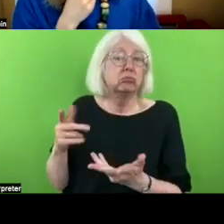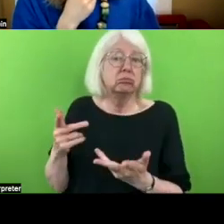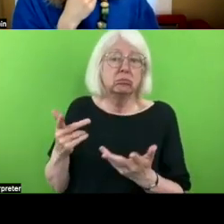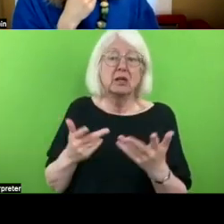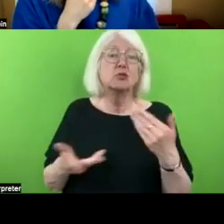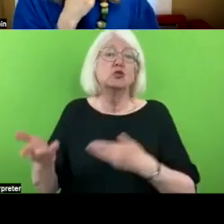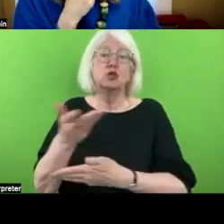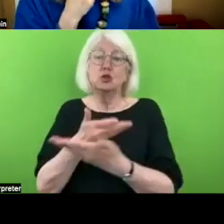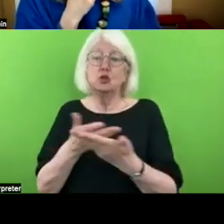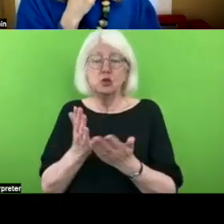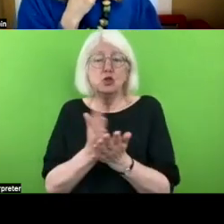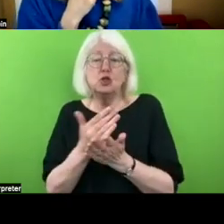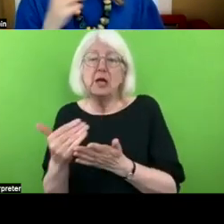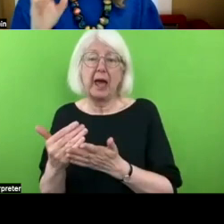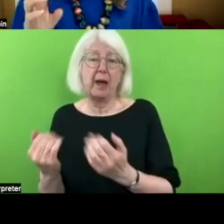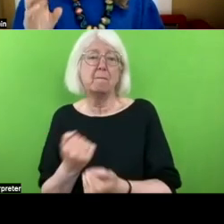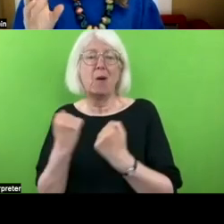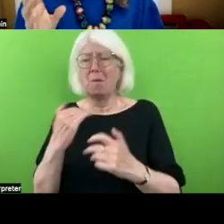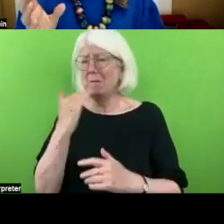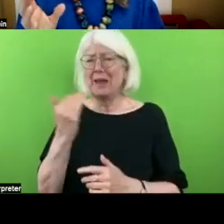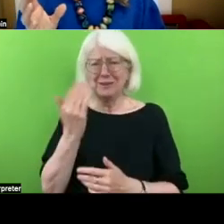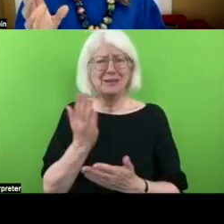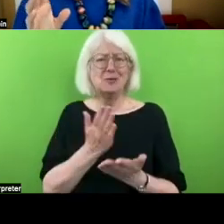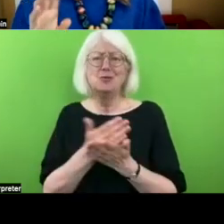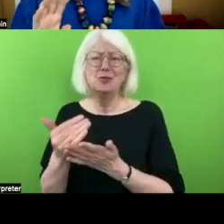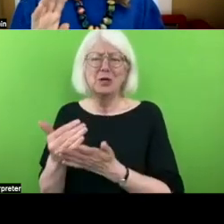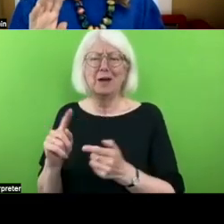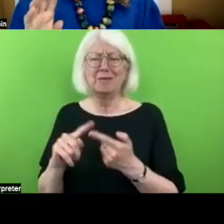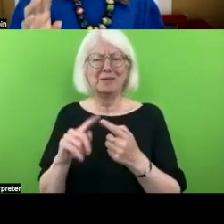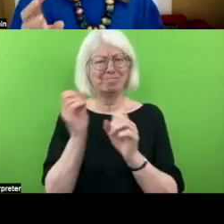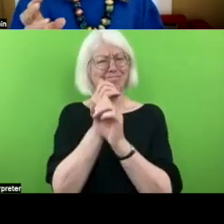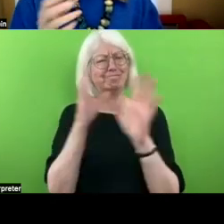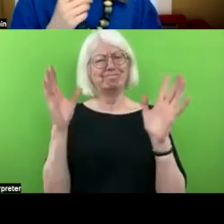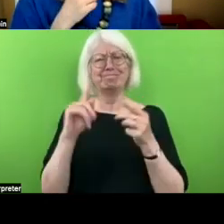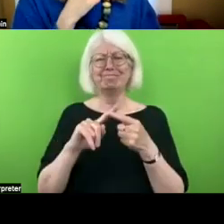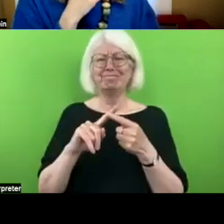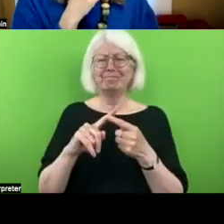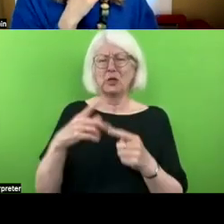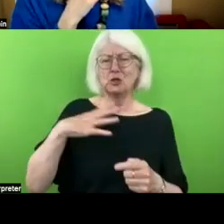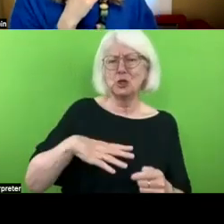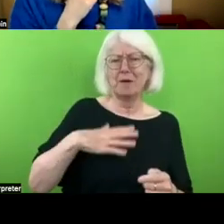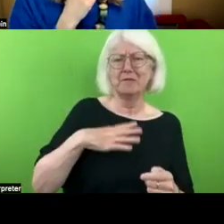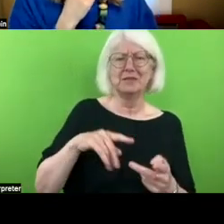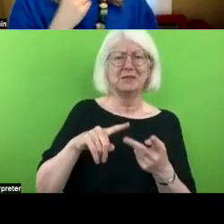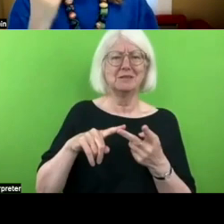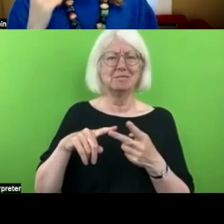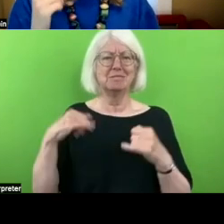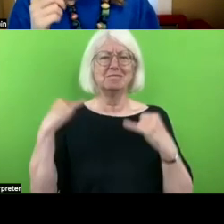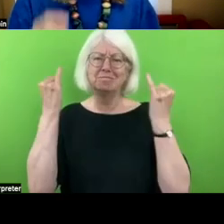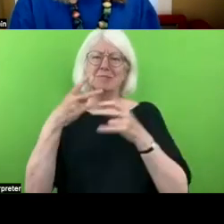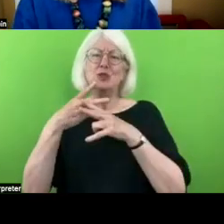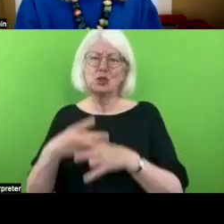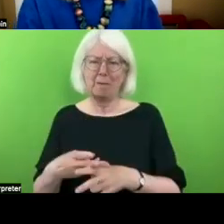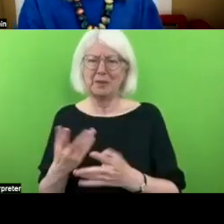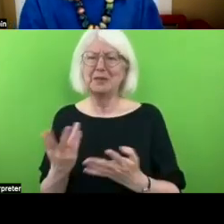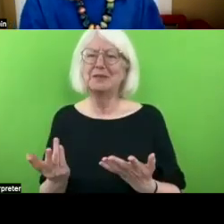power, enough power to share. And images of servant and shepherd came through very strongly as well. And the servant